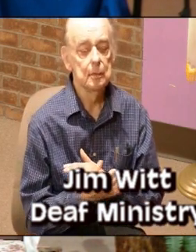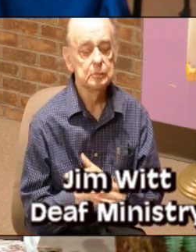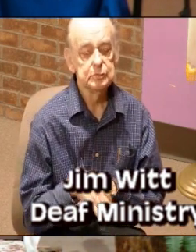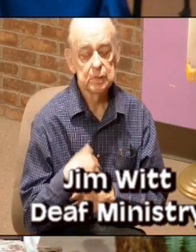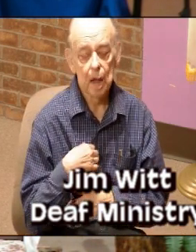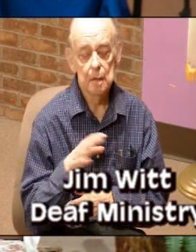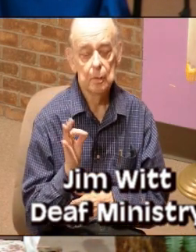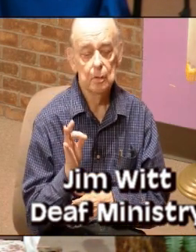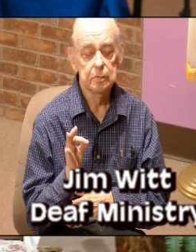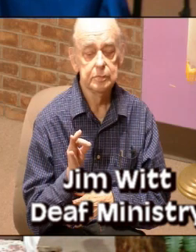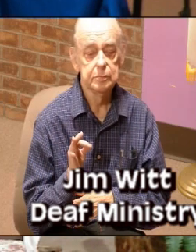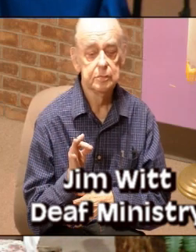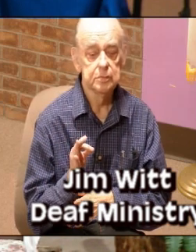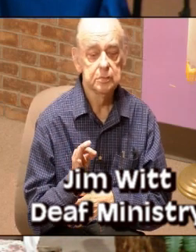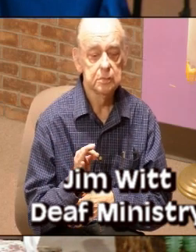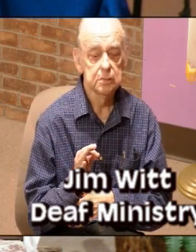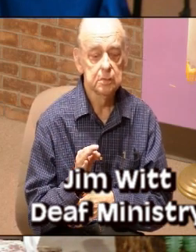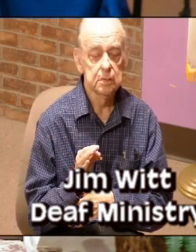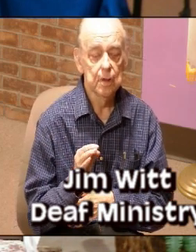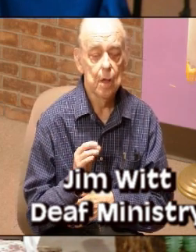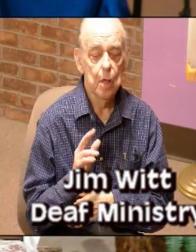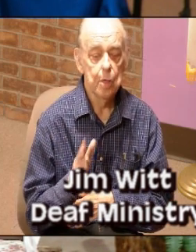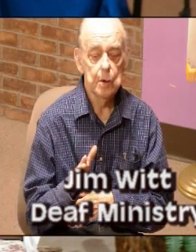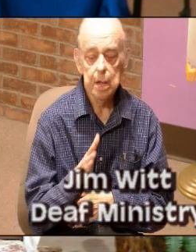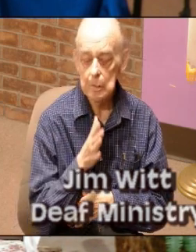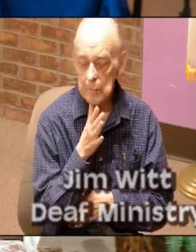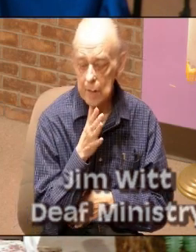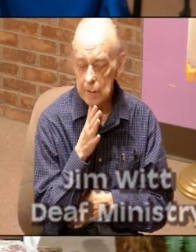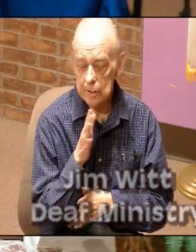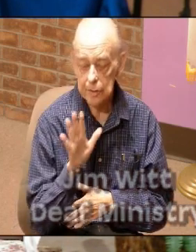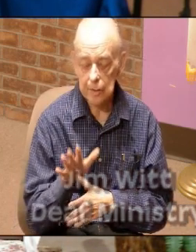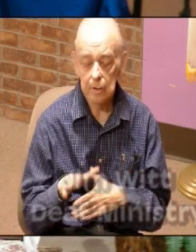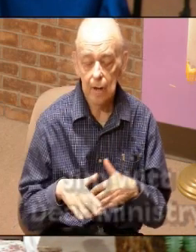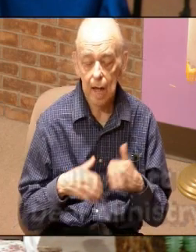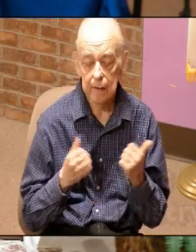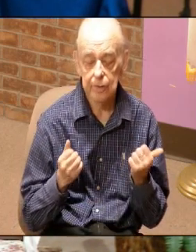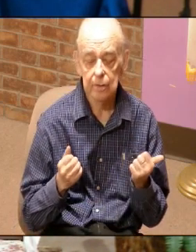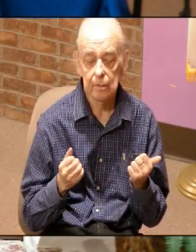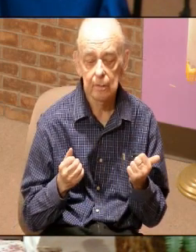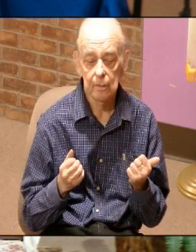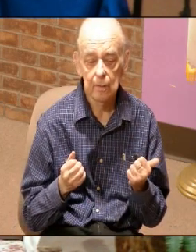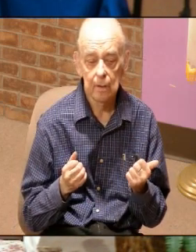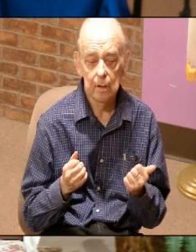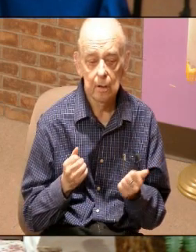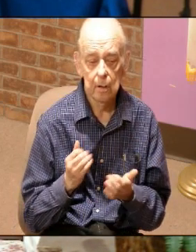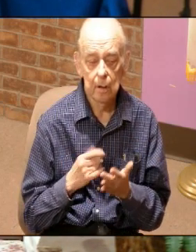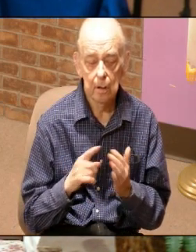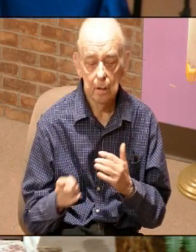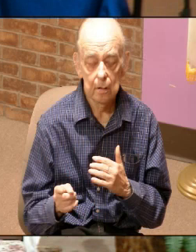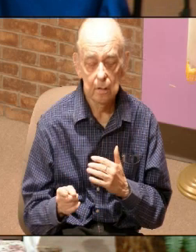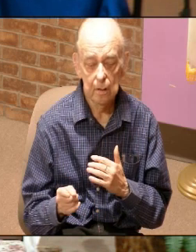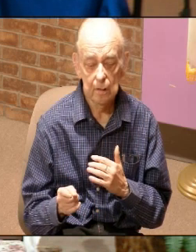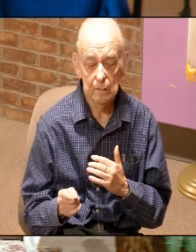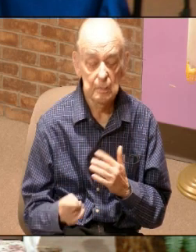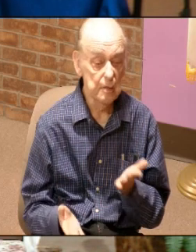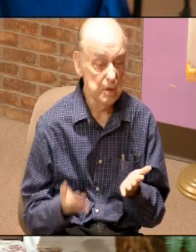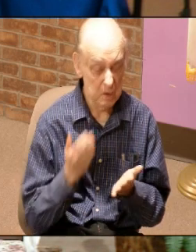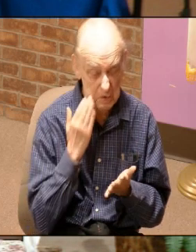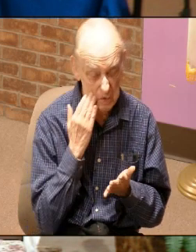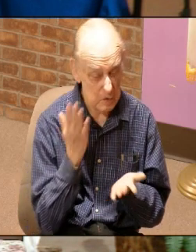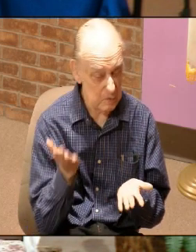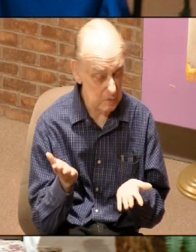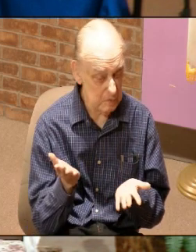picked three mothers' lives. And some of them, you'll kind of recognize